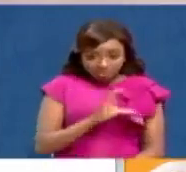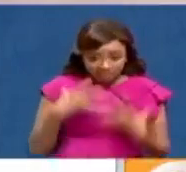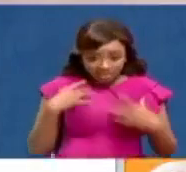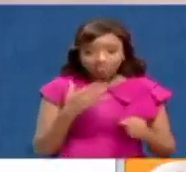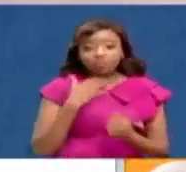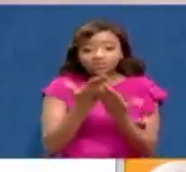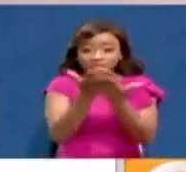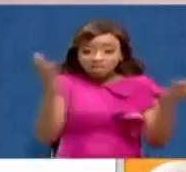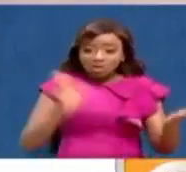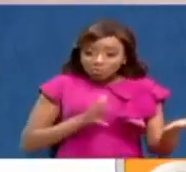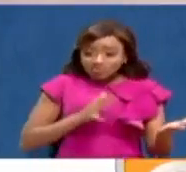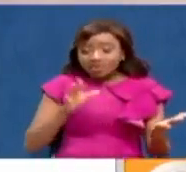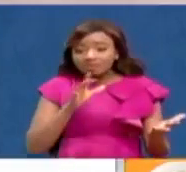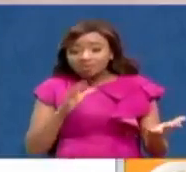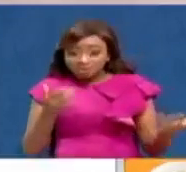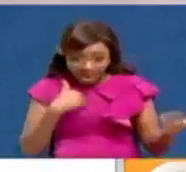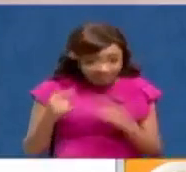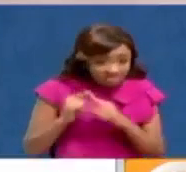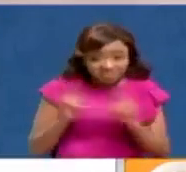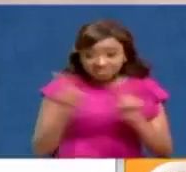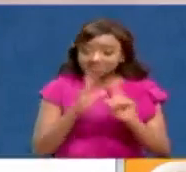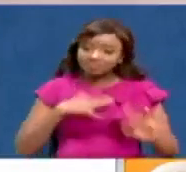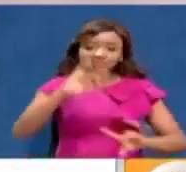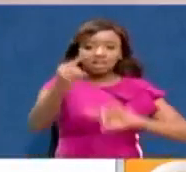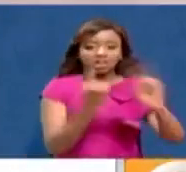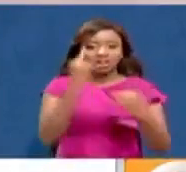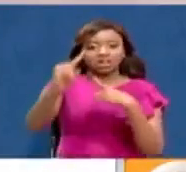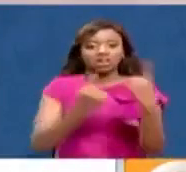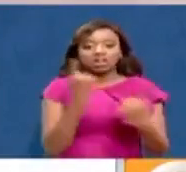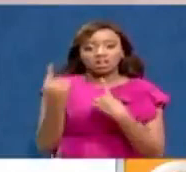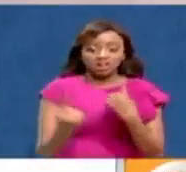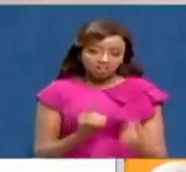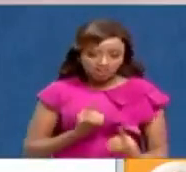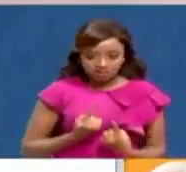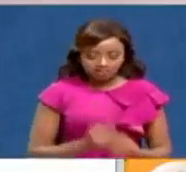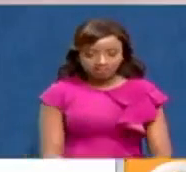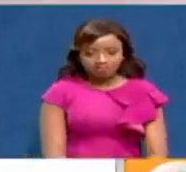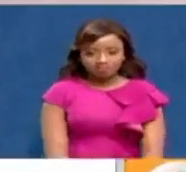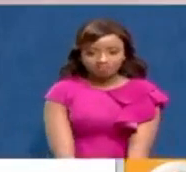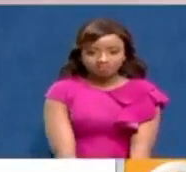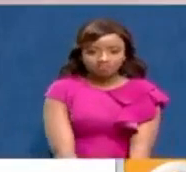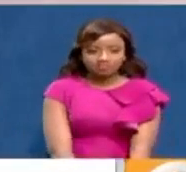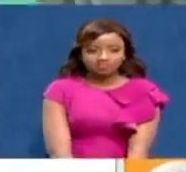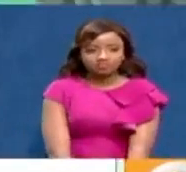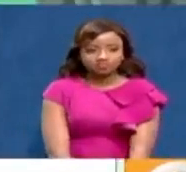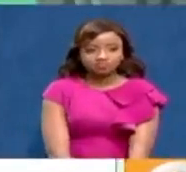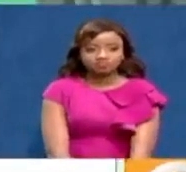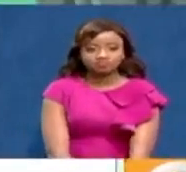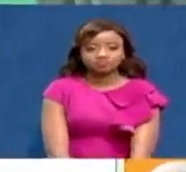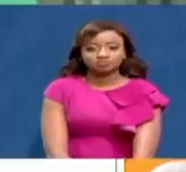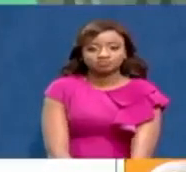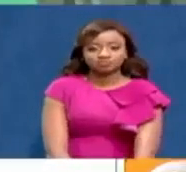upon mothers who have had similar experiences to present themselves upon request. Dorcas Wangira has more.